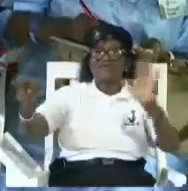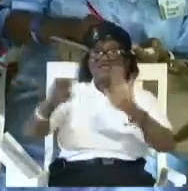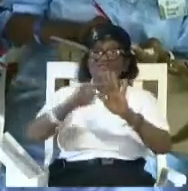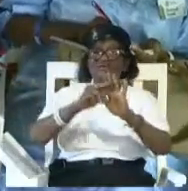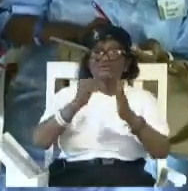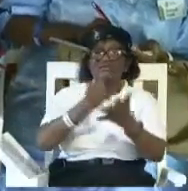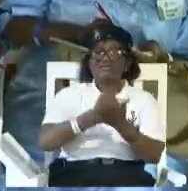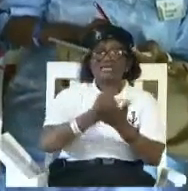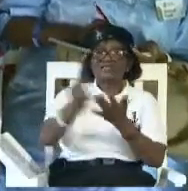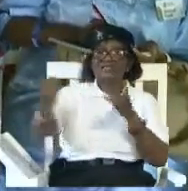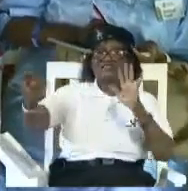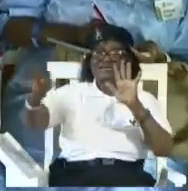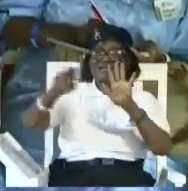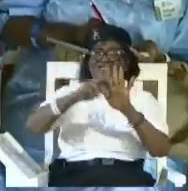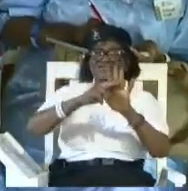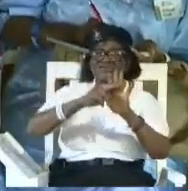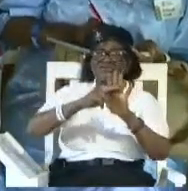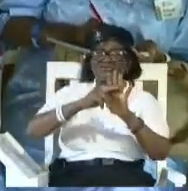sanctification,